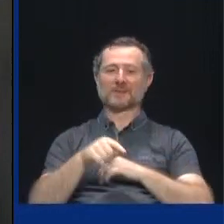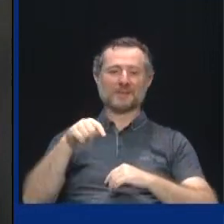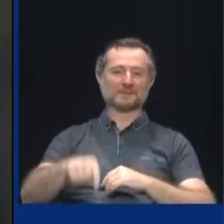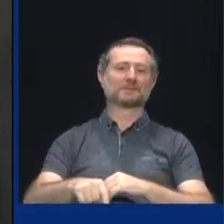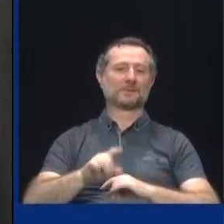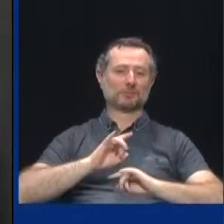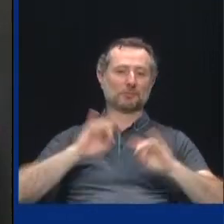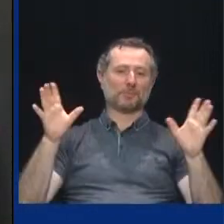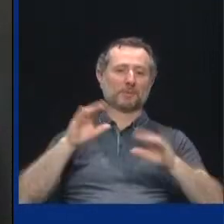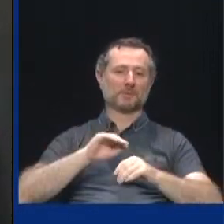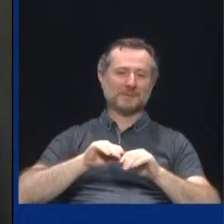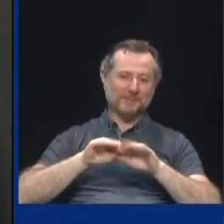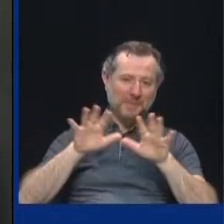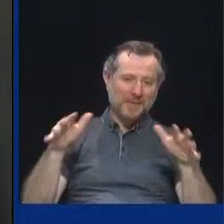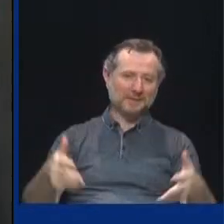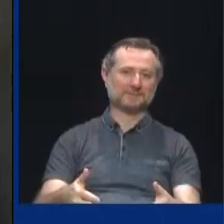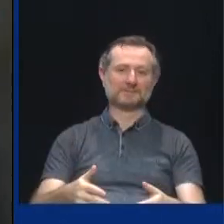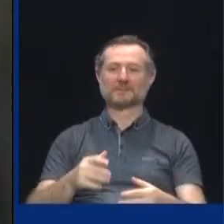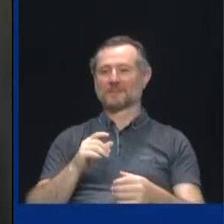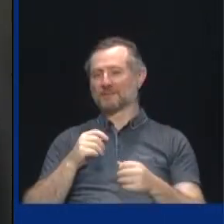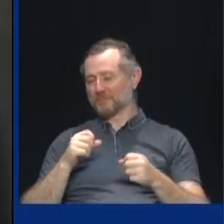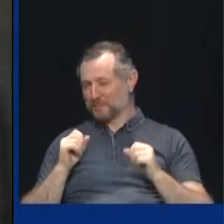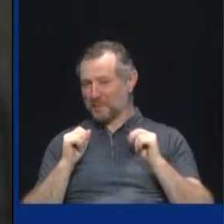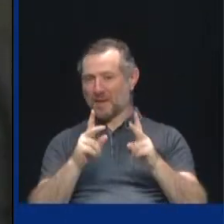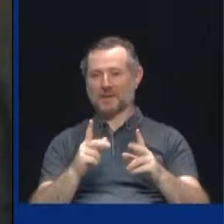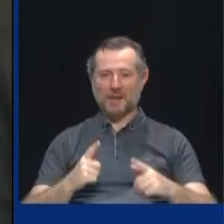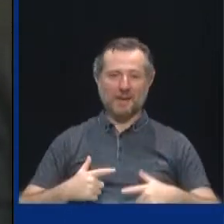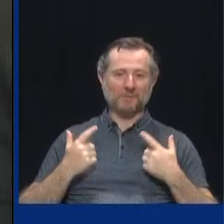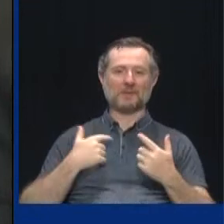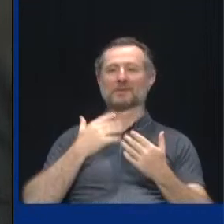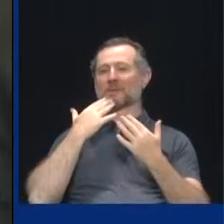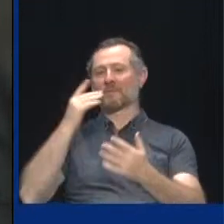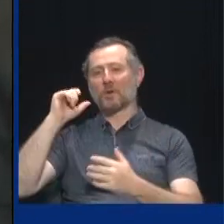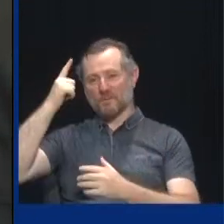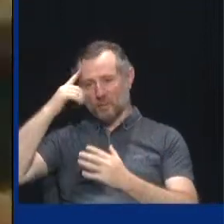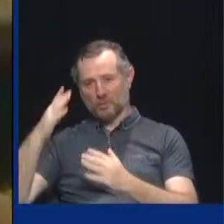Governor Cuomo, and thank you, everyone. Thank you very much, Joanne.